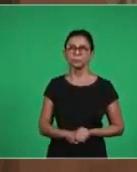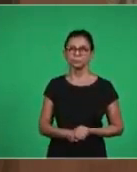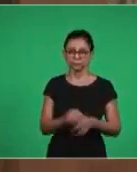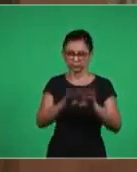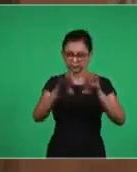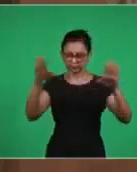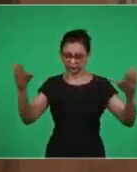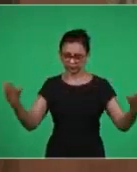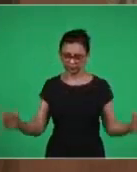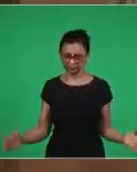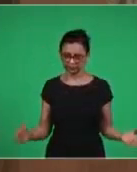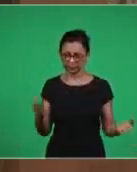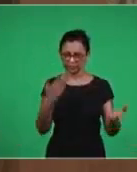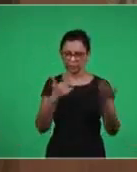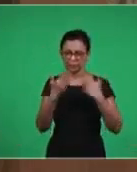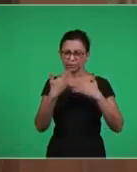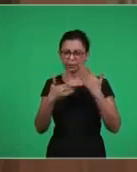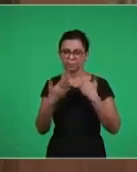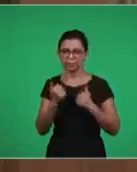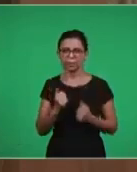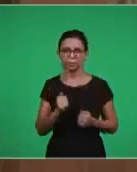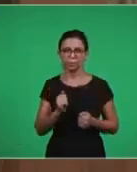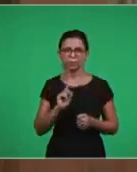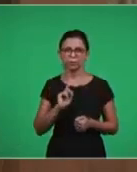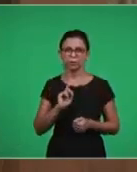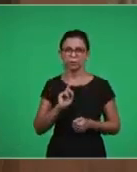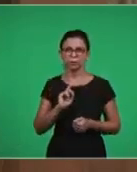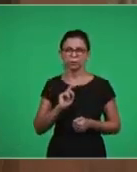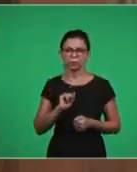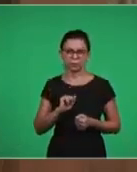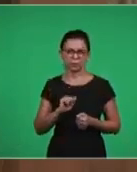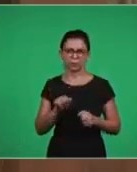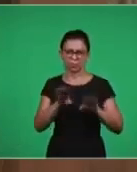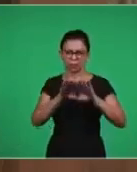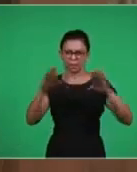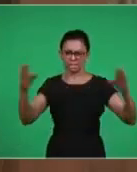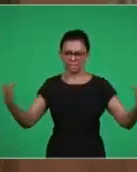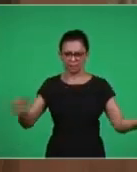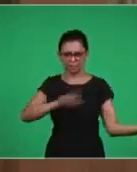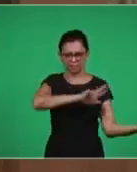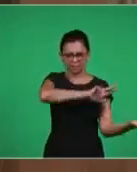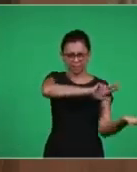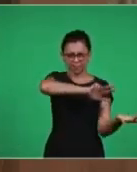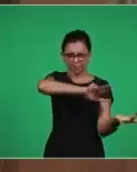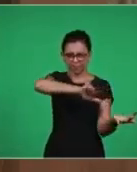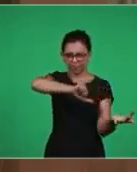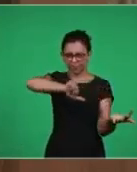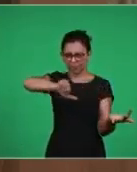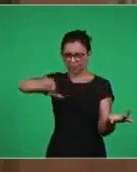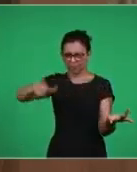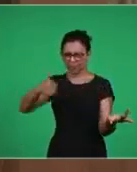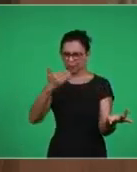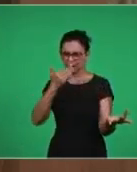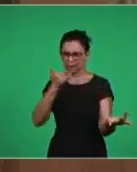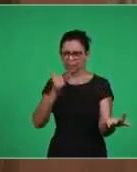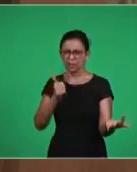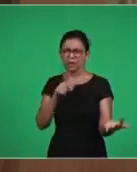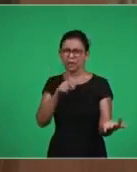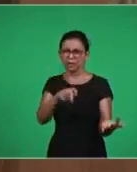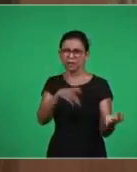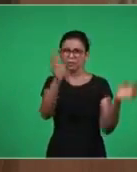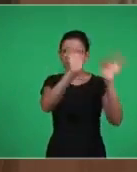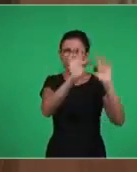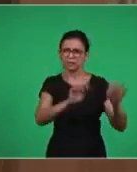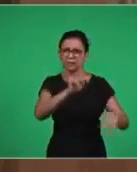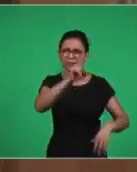somebody that is eating this that we are eating. The table had plenty. The blessing was